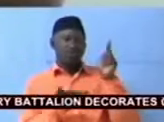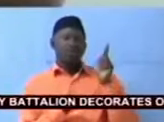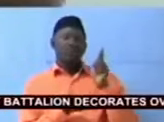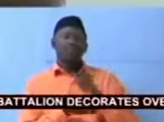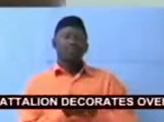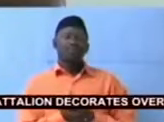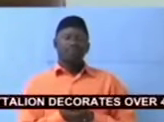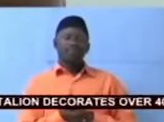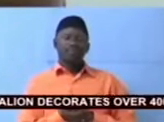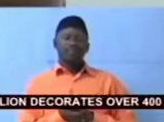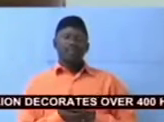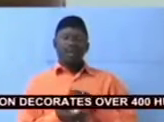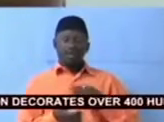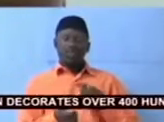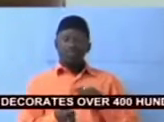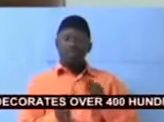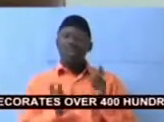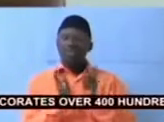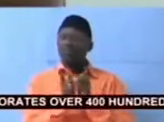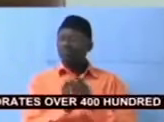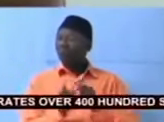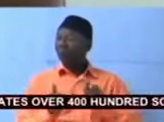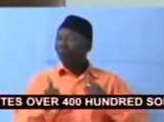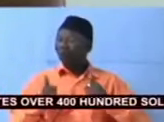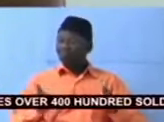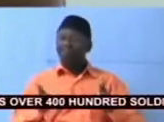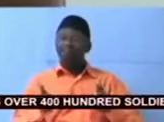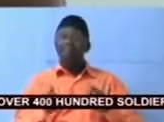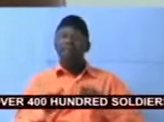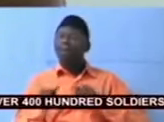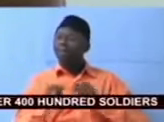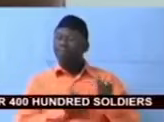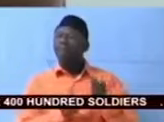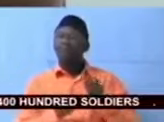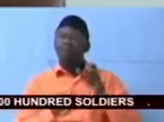a fit and proper person to actually hold the position of a